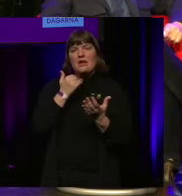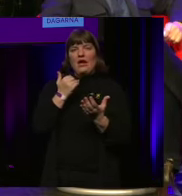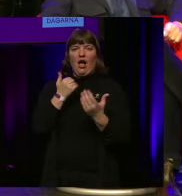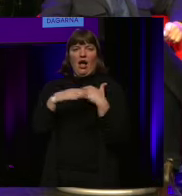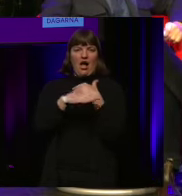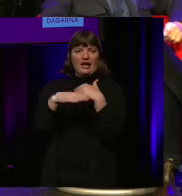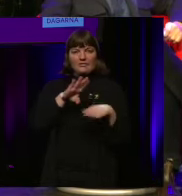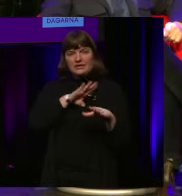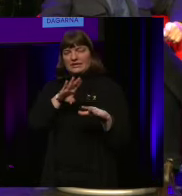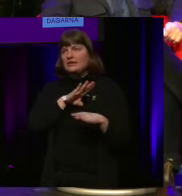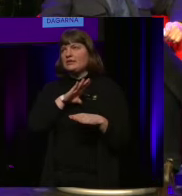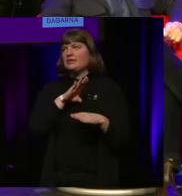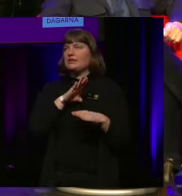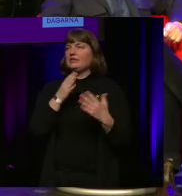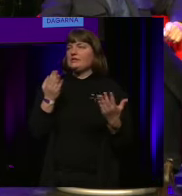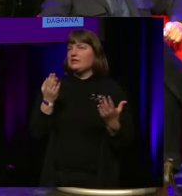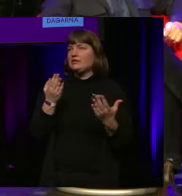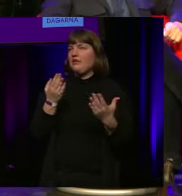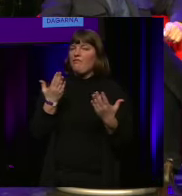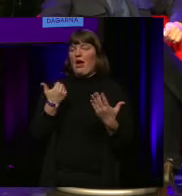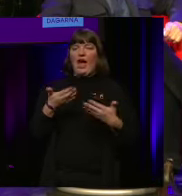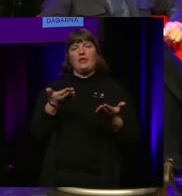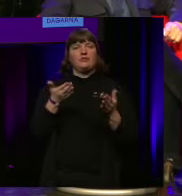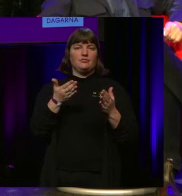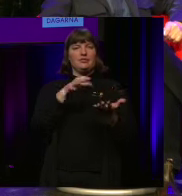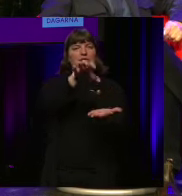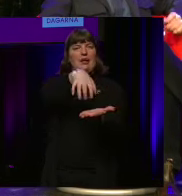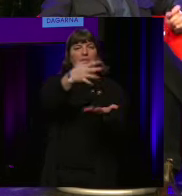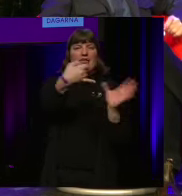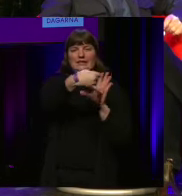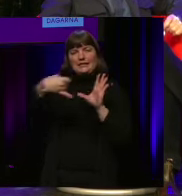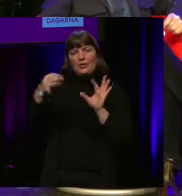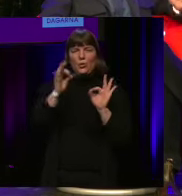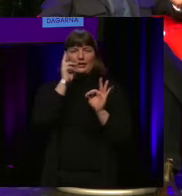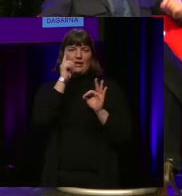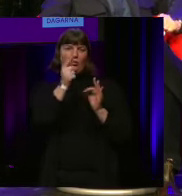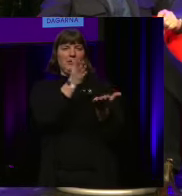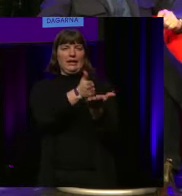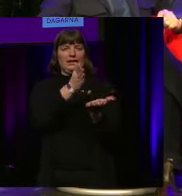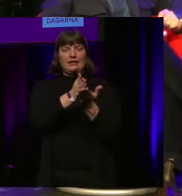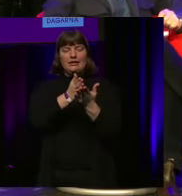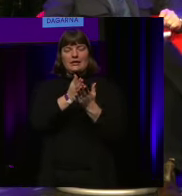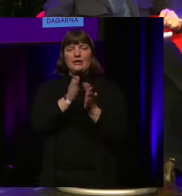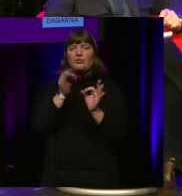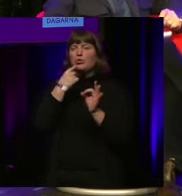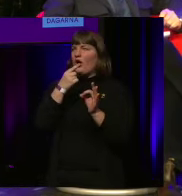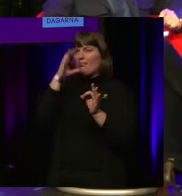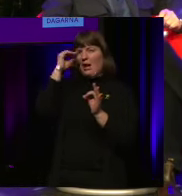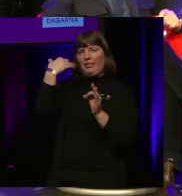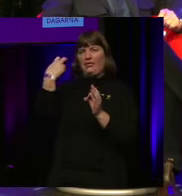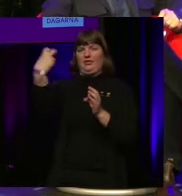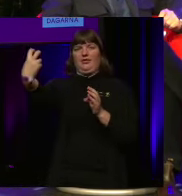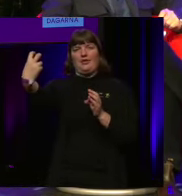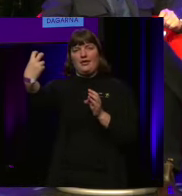of what a decent society looks like? So I think, as you said in the back, I think we need to